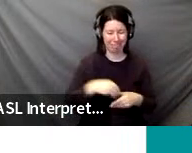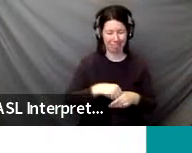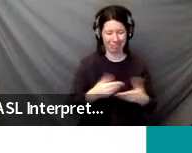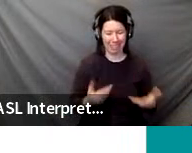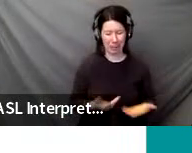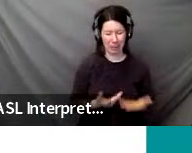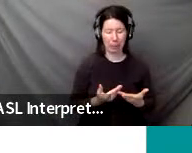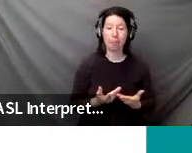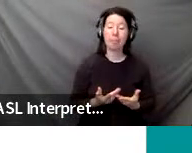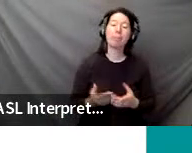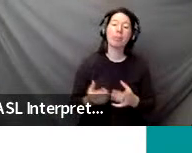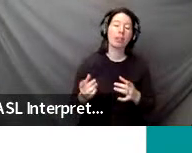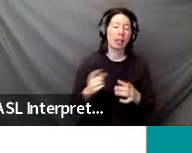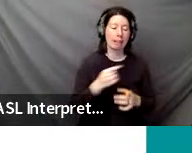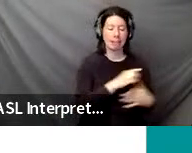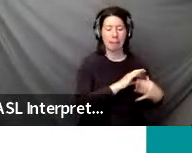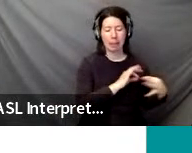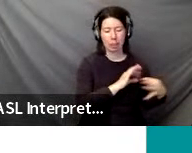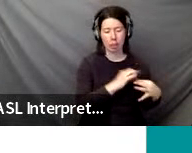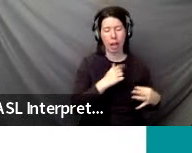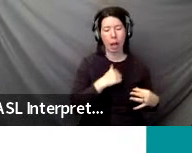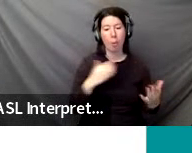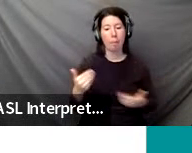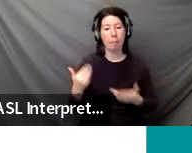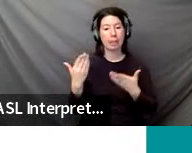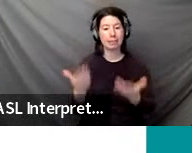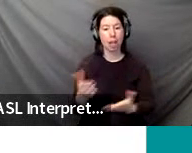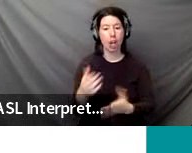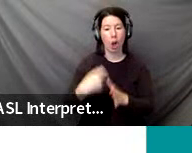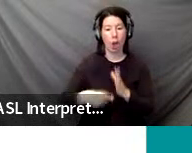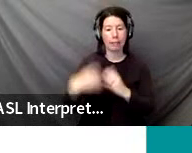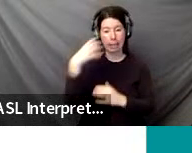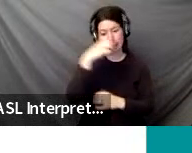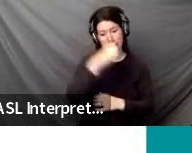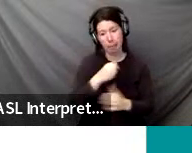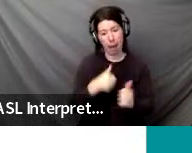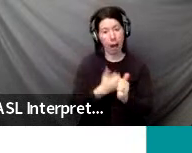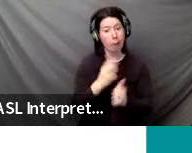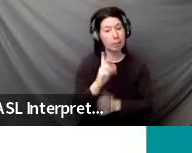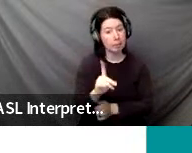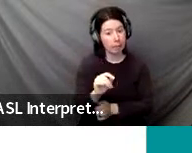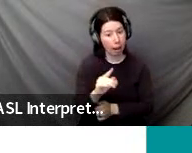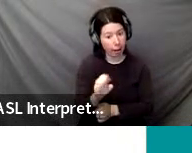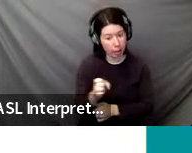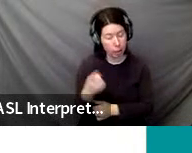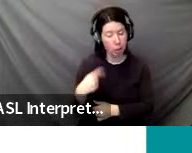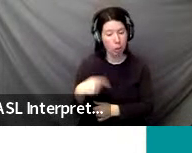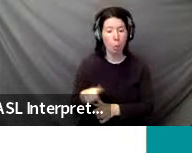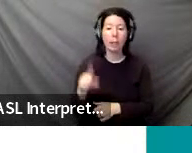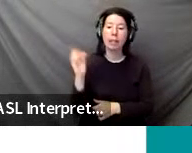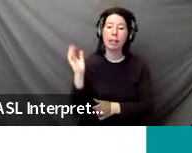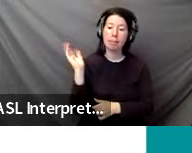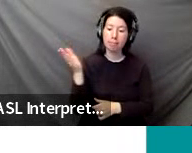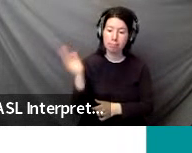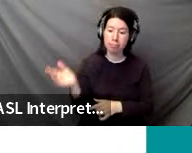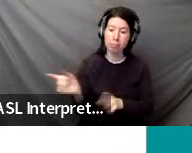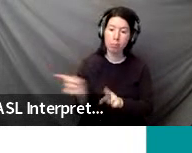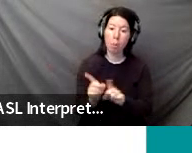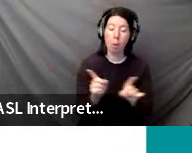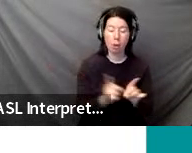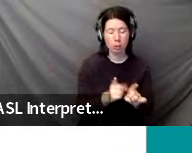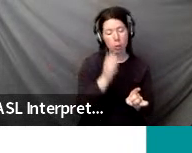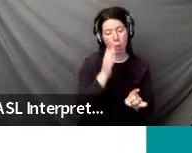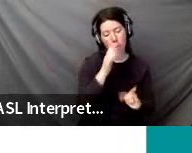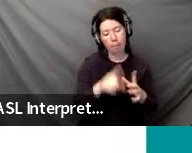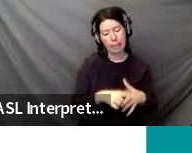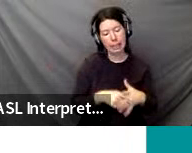to present cost estimates, the cost estimate update that we did, as well as begin to lay out. I know one of the